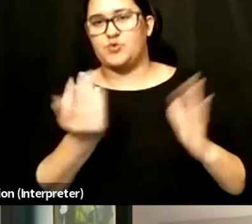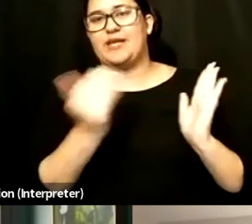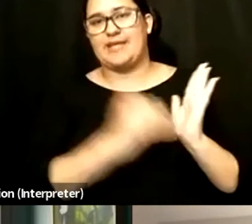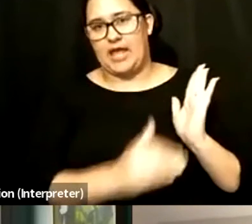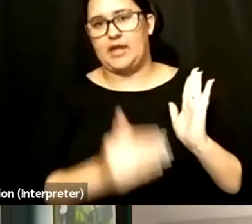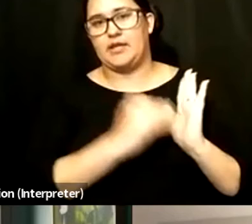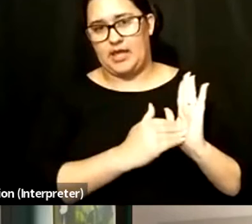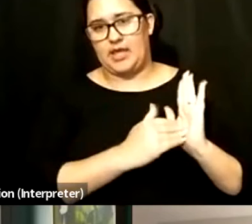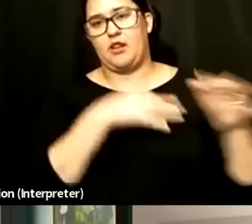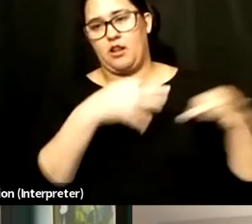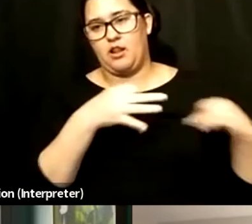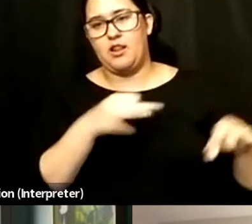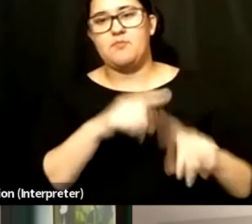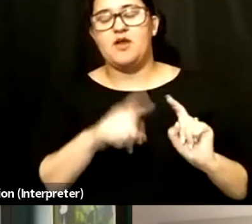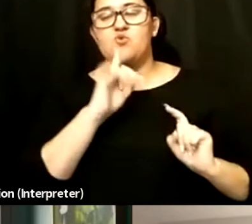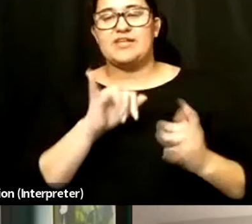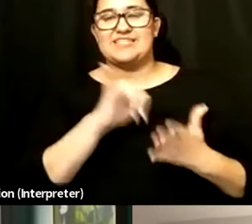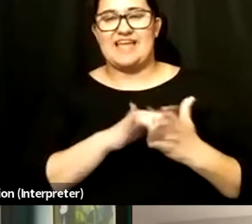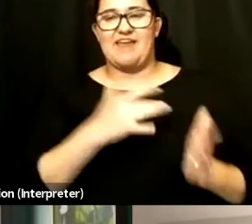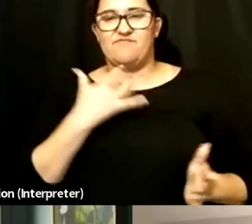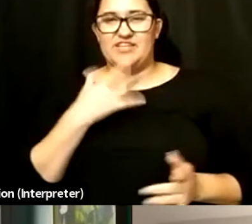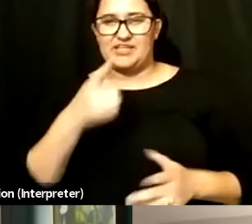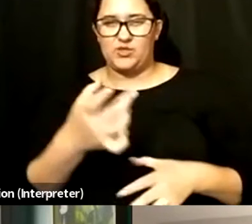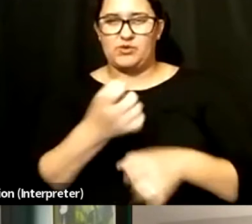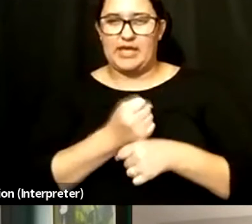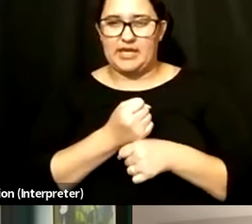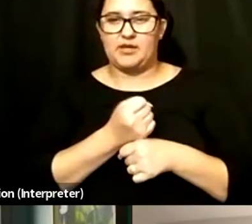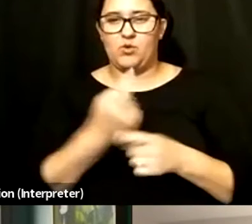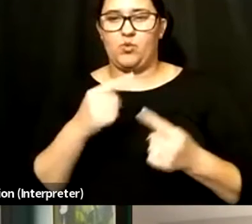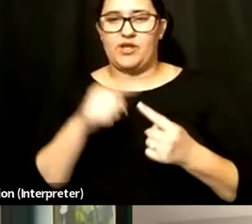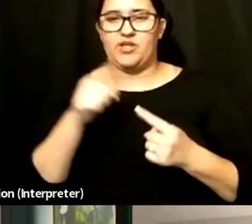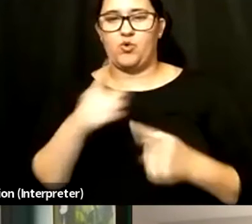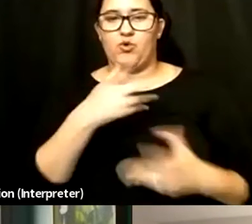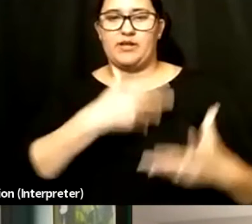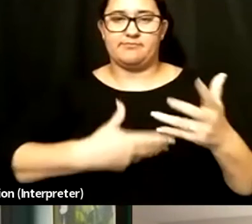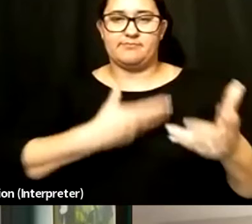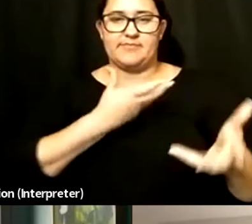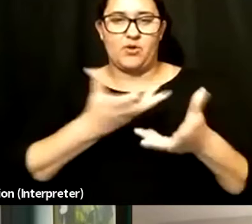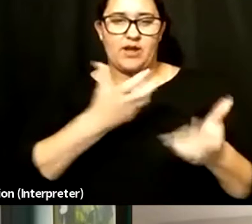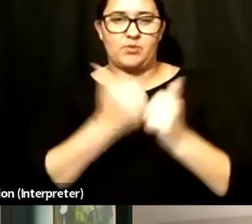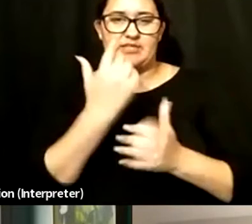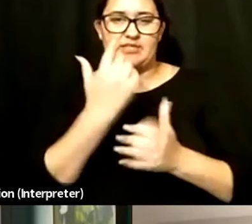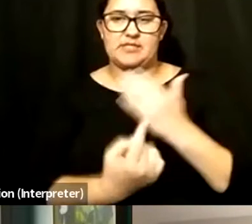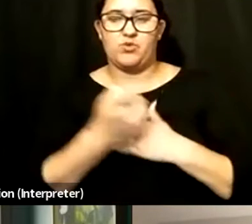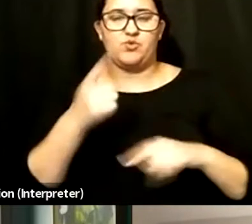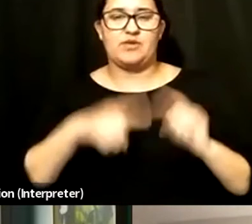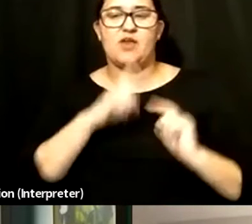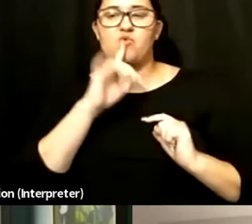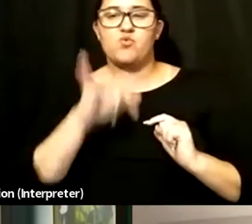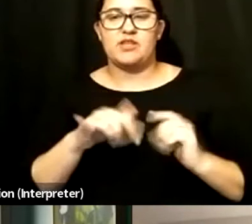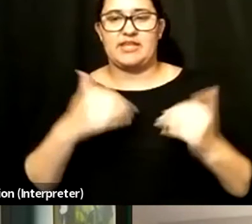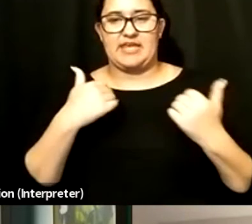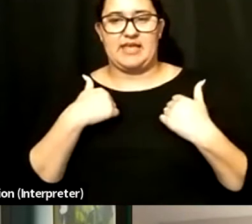this feeling that you get when you're interacting with somebody. You can't really put your finger on